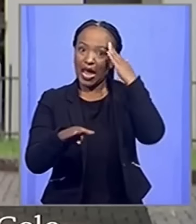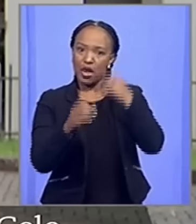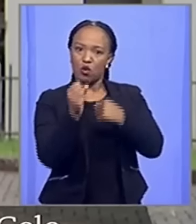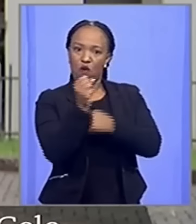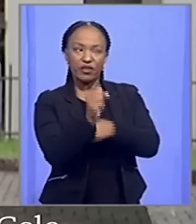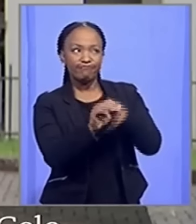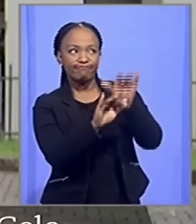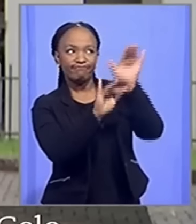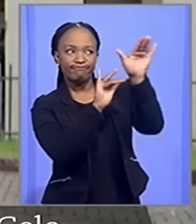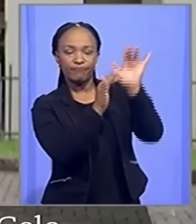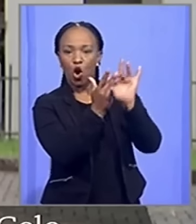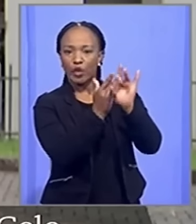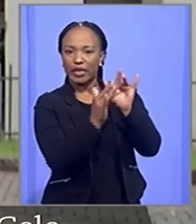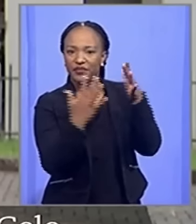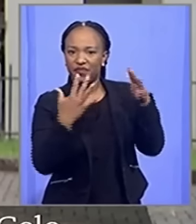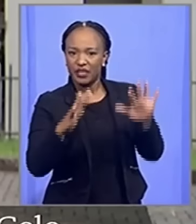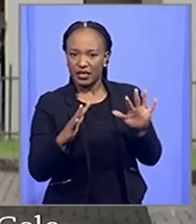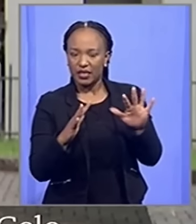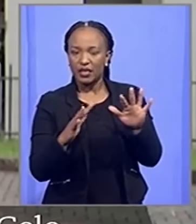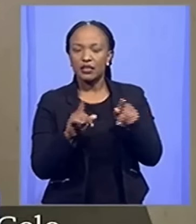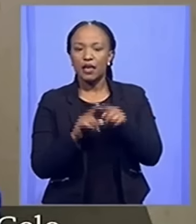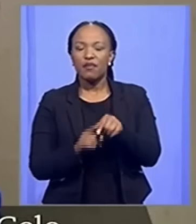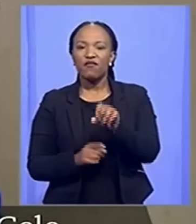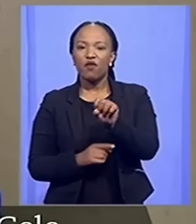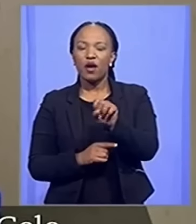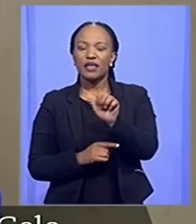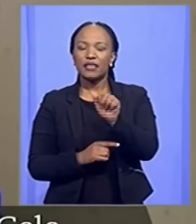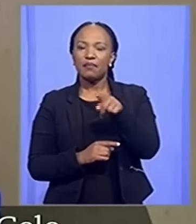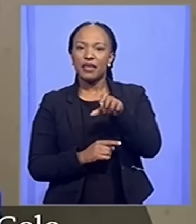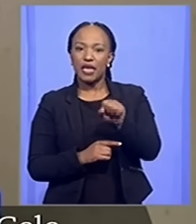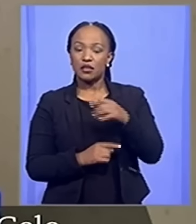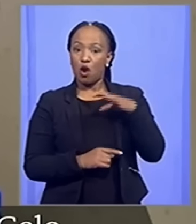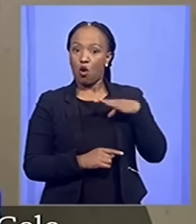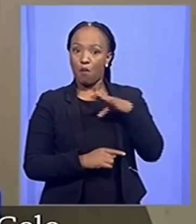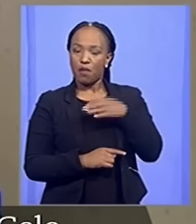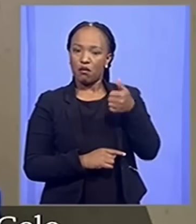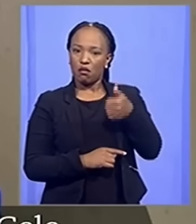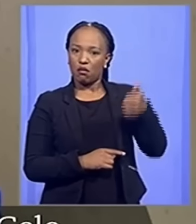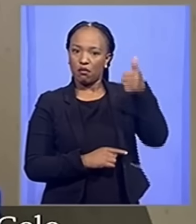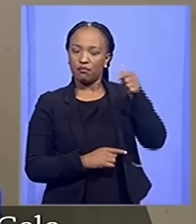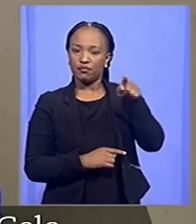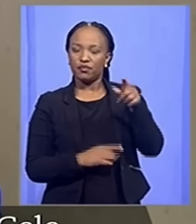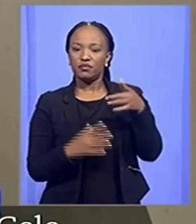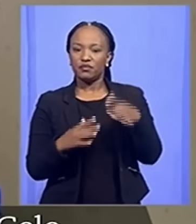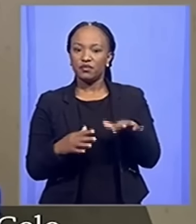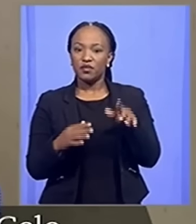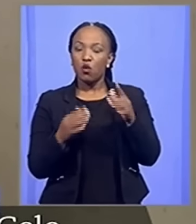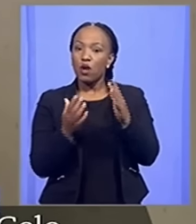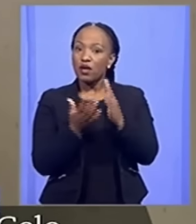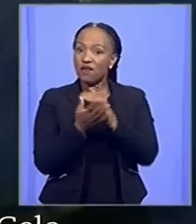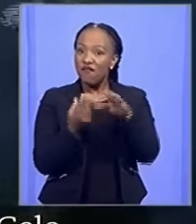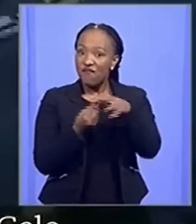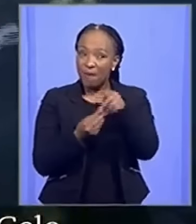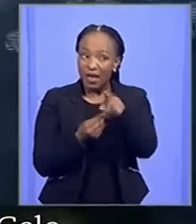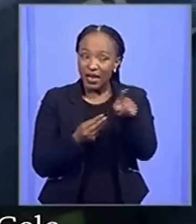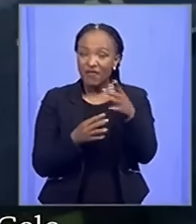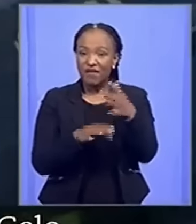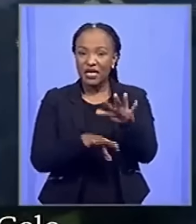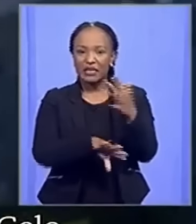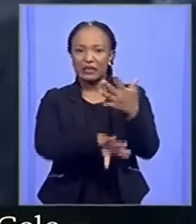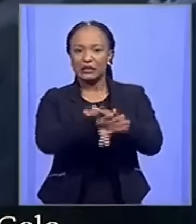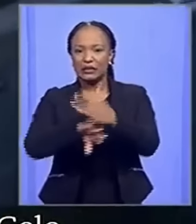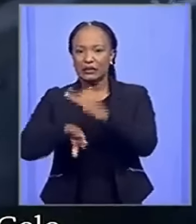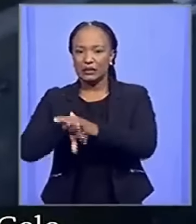our commission from SAPS. Khotla ya ditekesi e rometse matshidiso go ba malapa a latlhegetsweng mme e ikwetse gore maemo